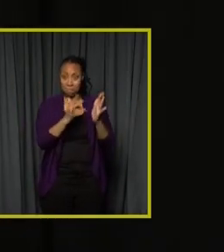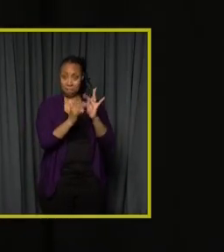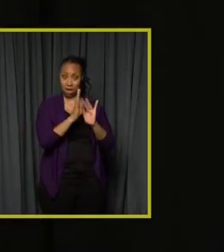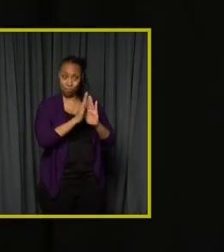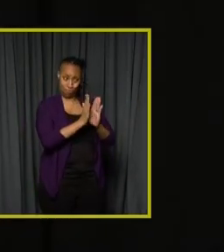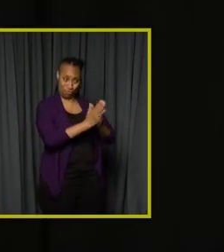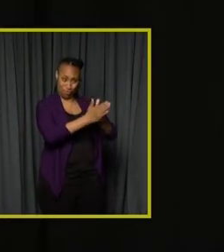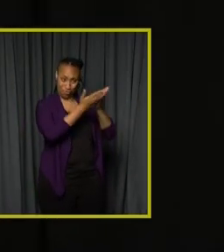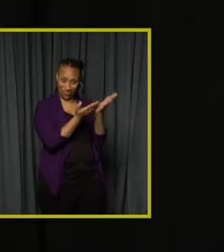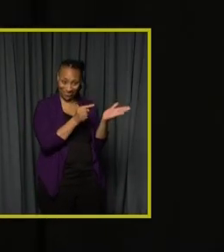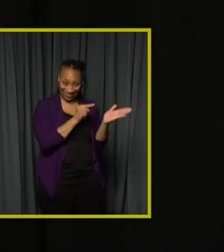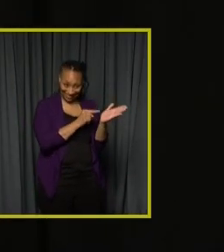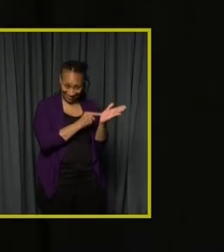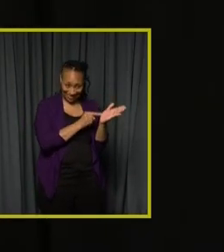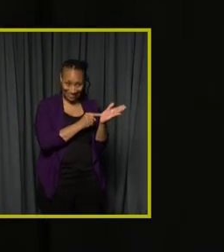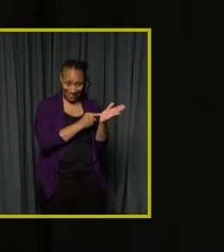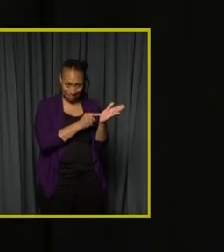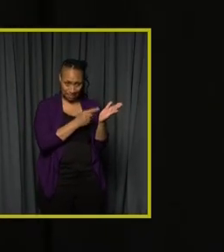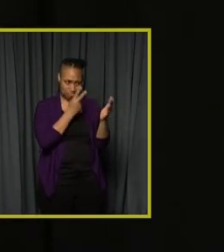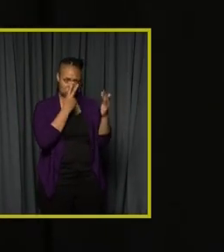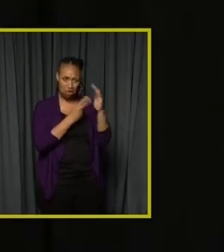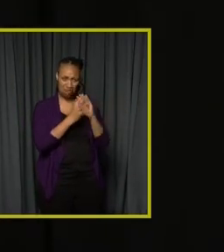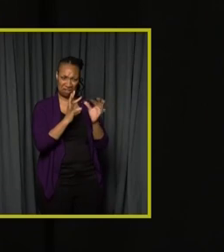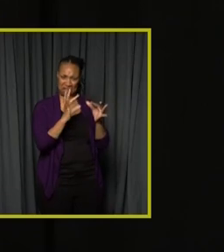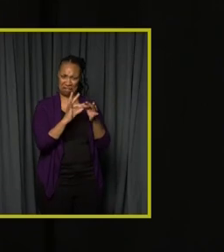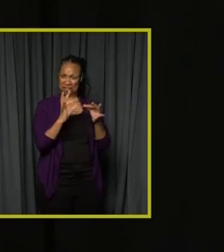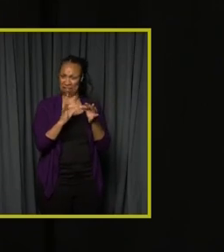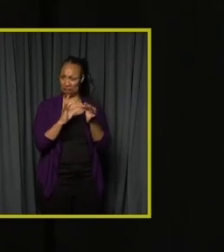prophets are human, but they